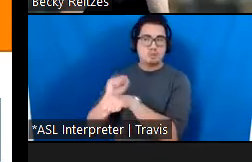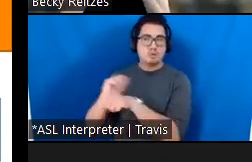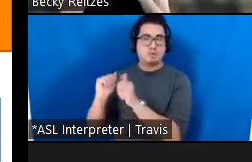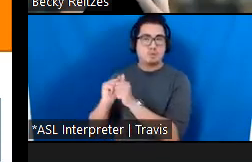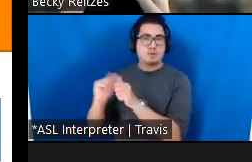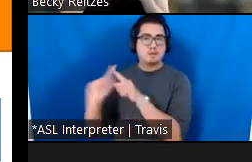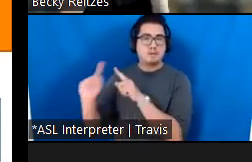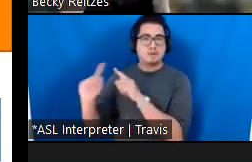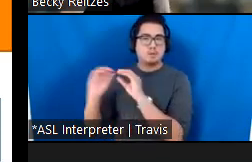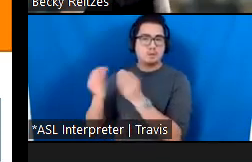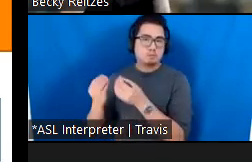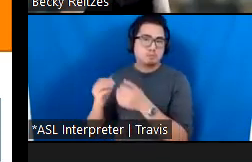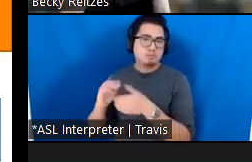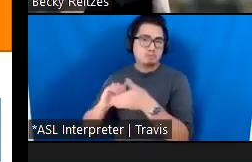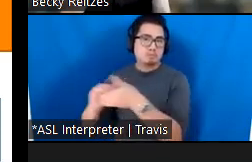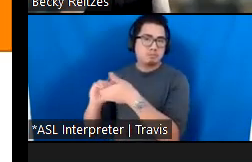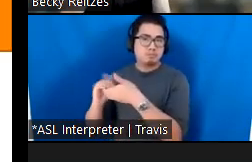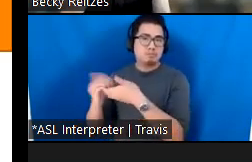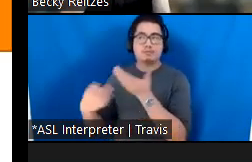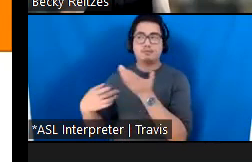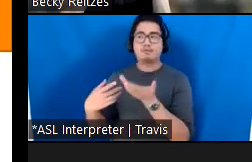families who have school-age children.